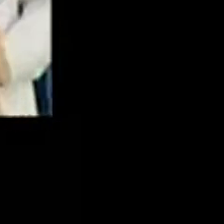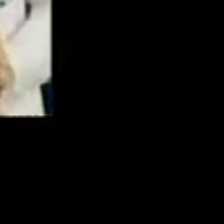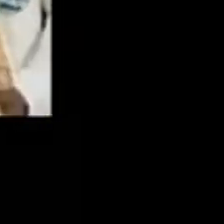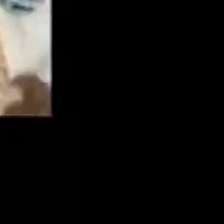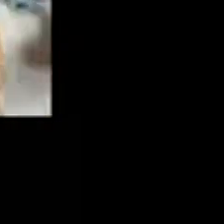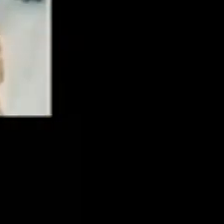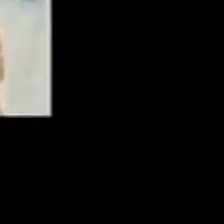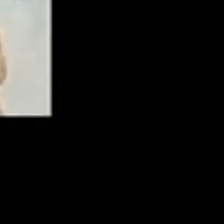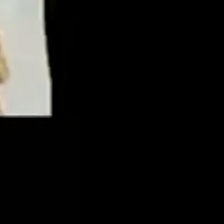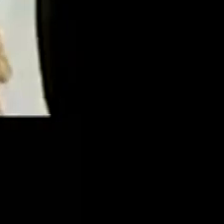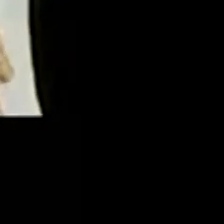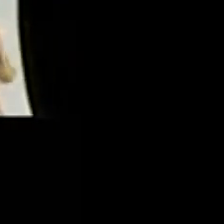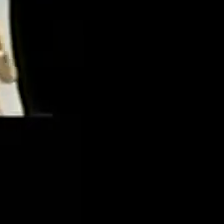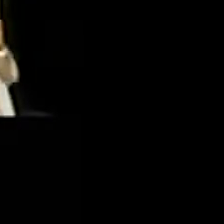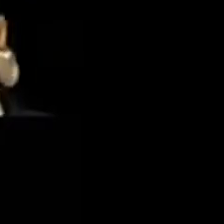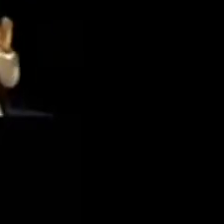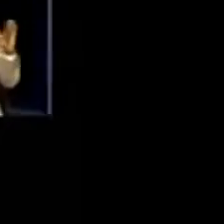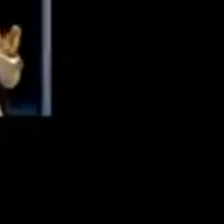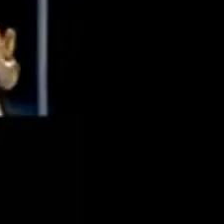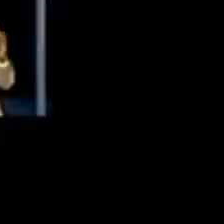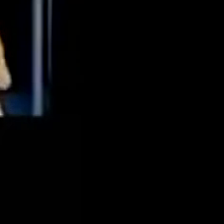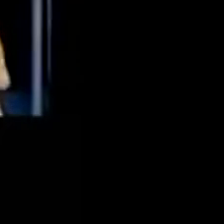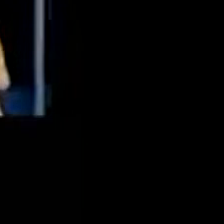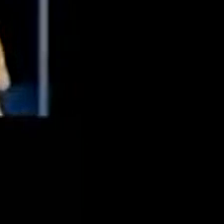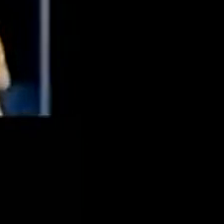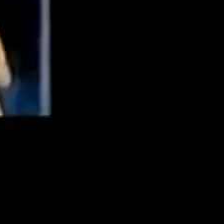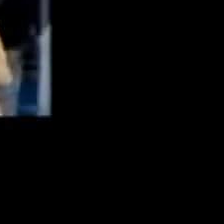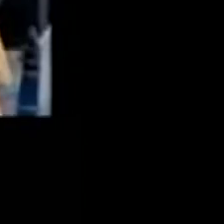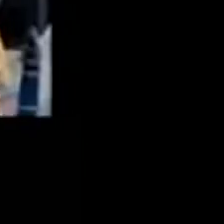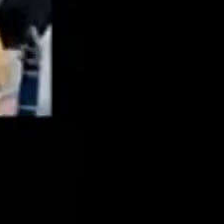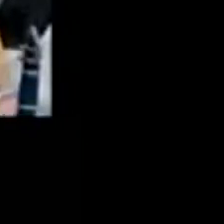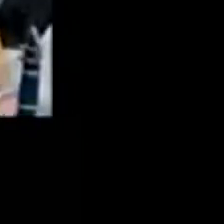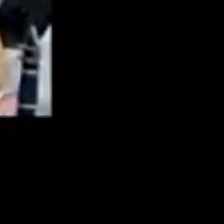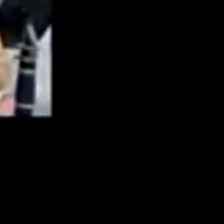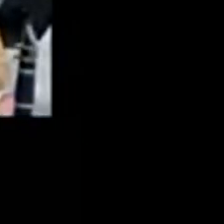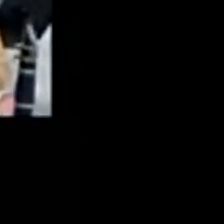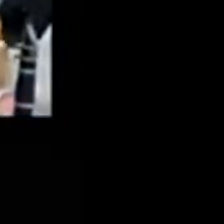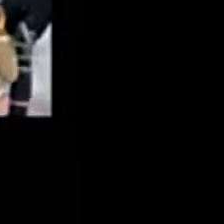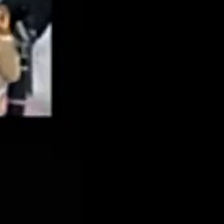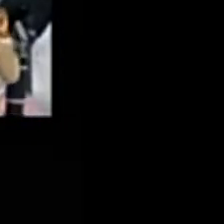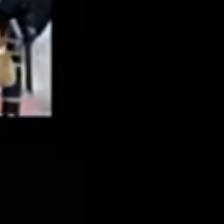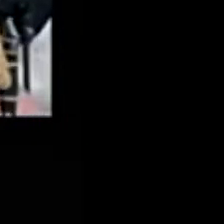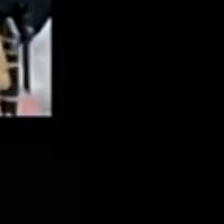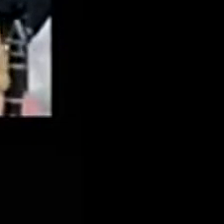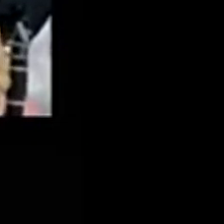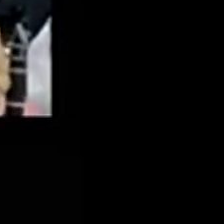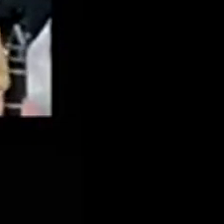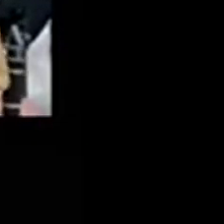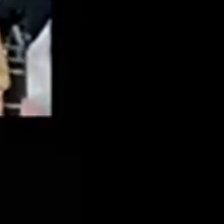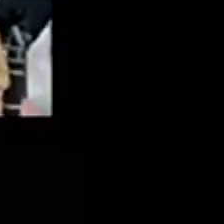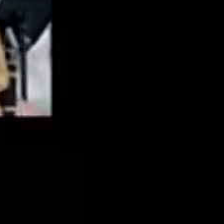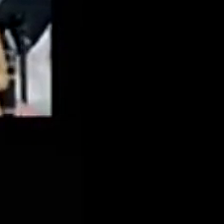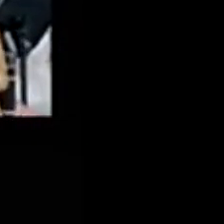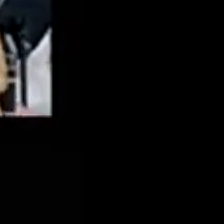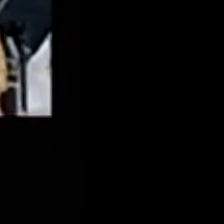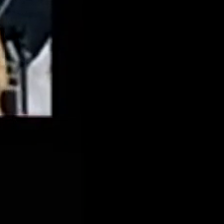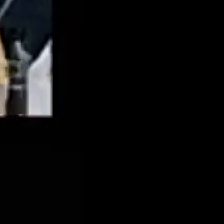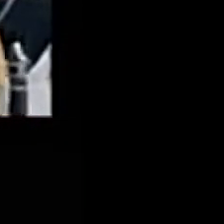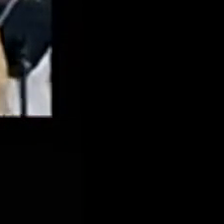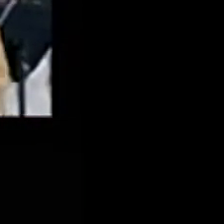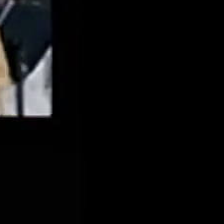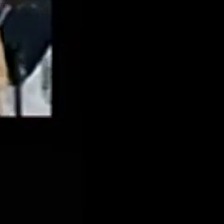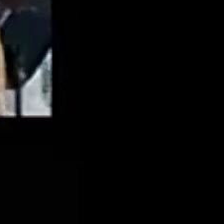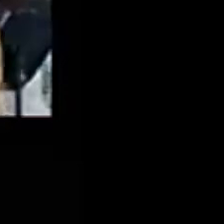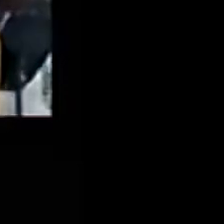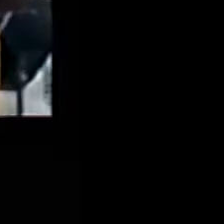free hit that call to safety in christ alone hacking now my dear friend and